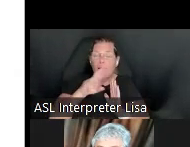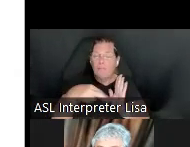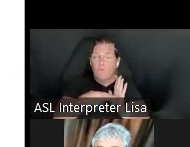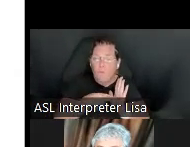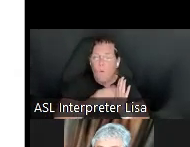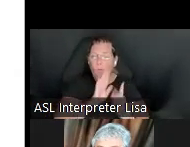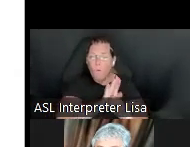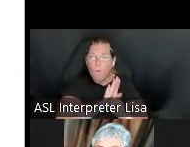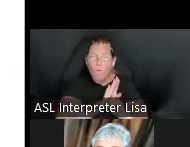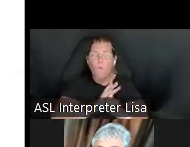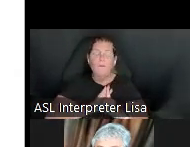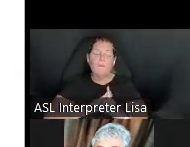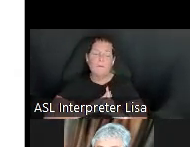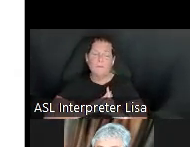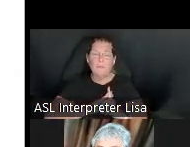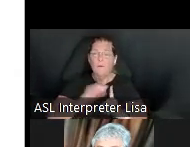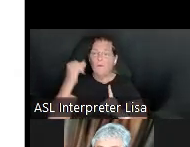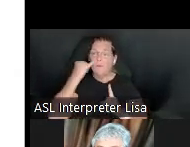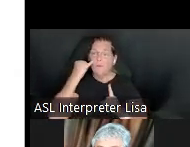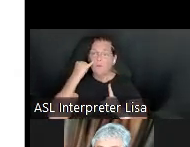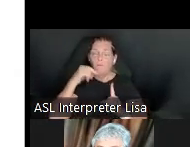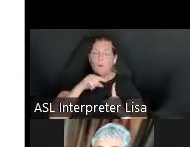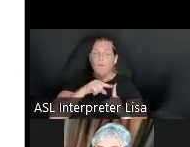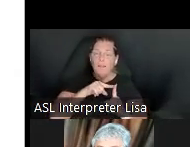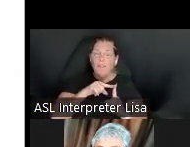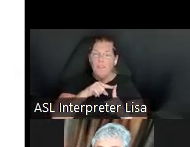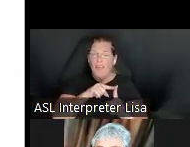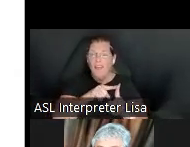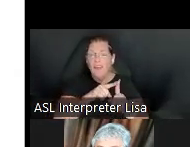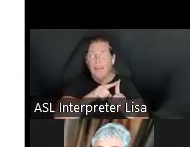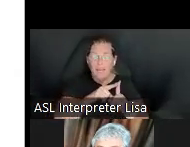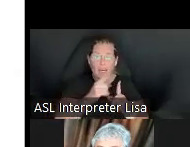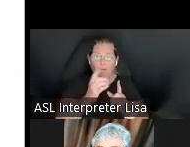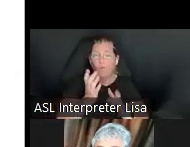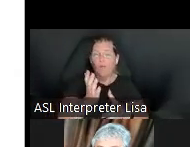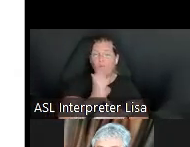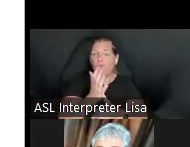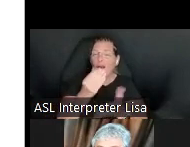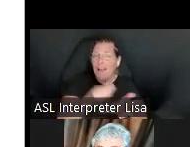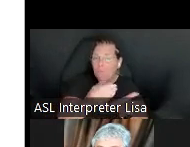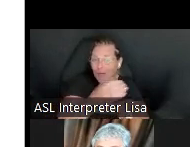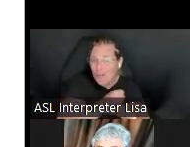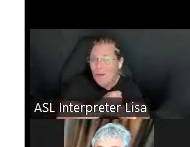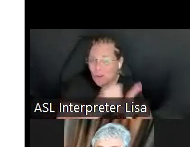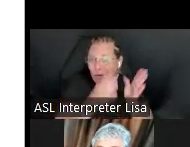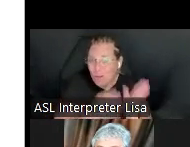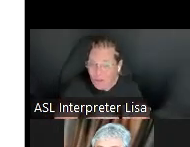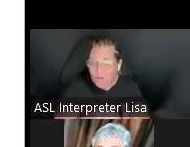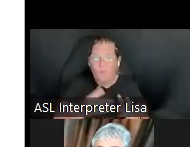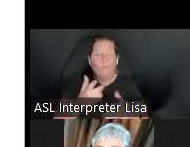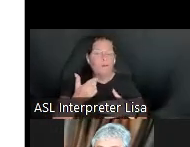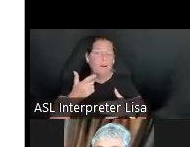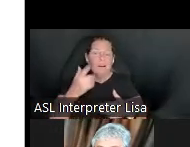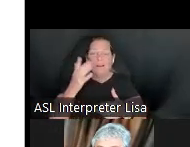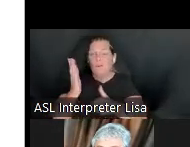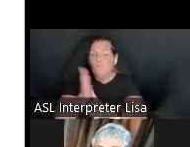specifically if the client was the primary wage earner, if the client was the primary provider of